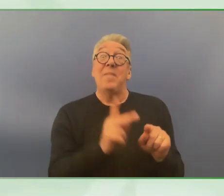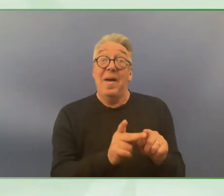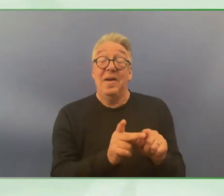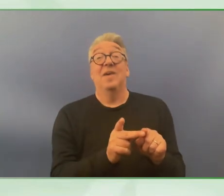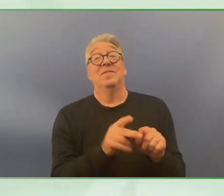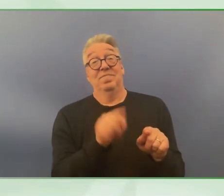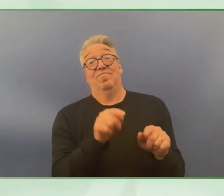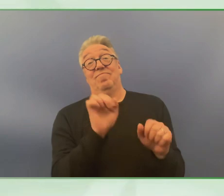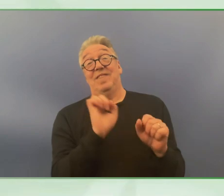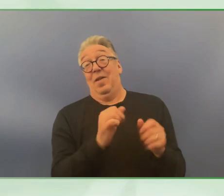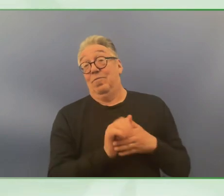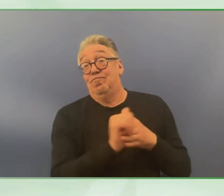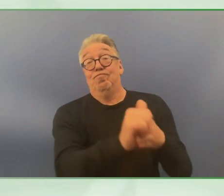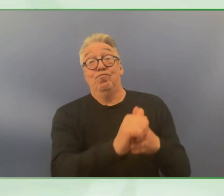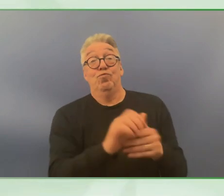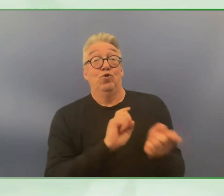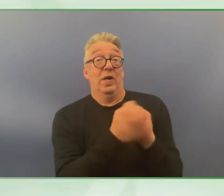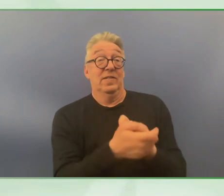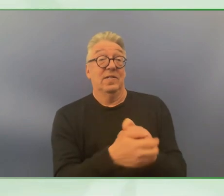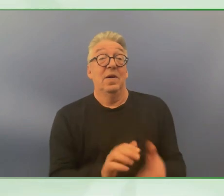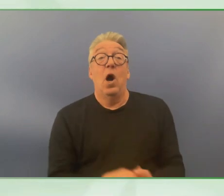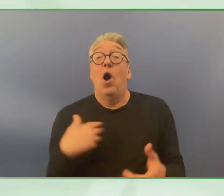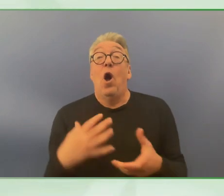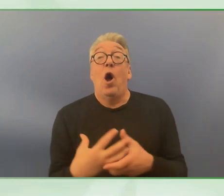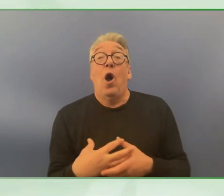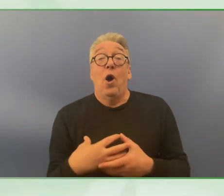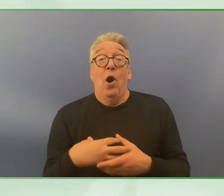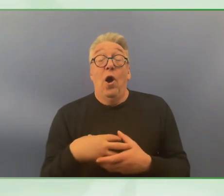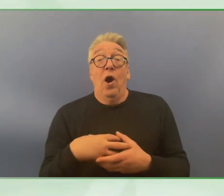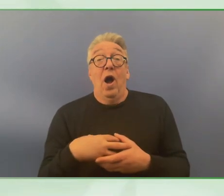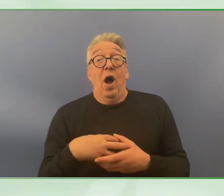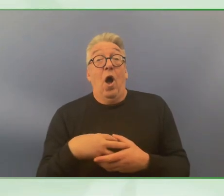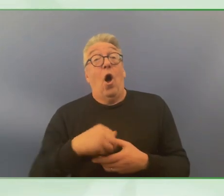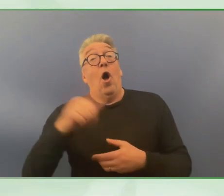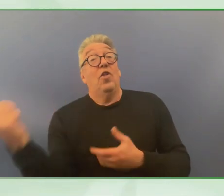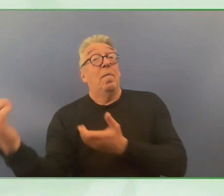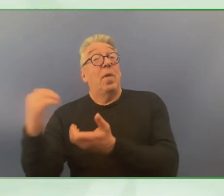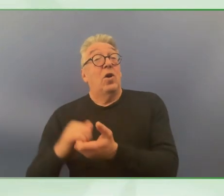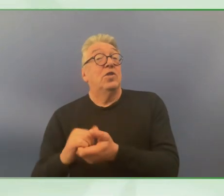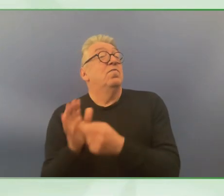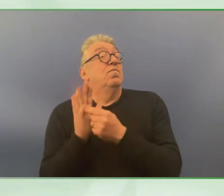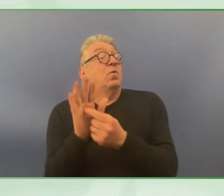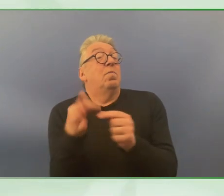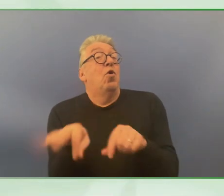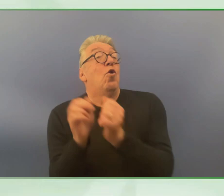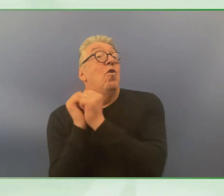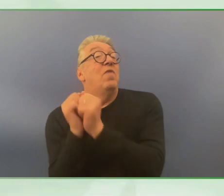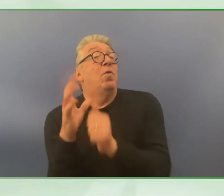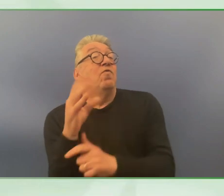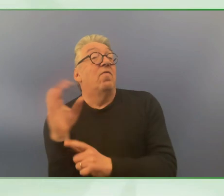partners such as Purple Space and Valuable 500, we do have those opportunity to assign these types